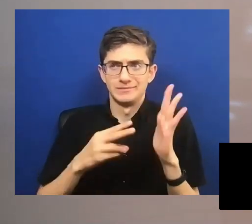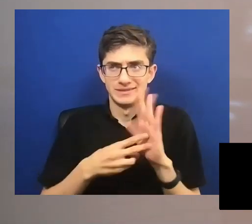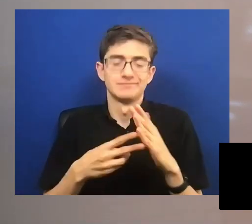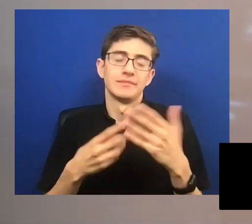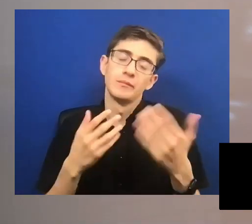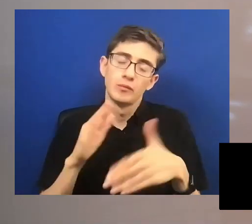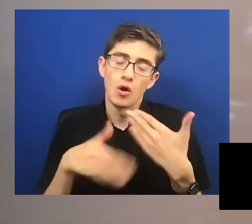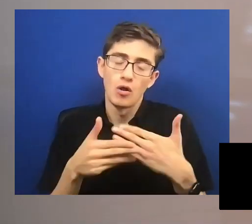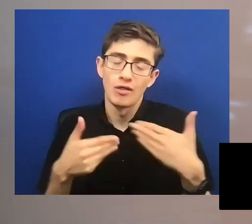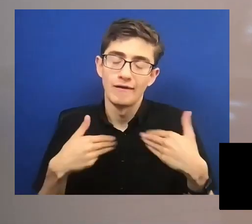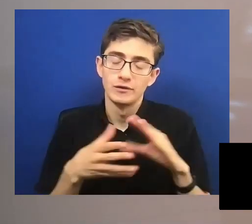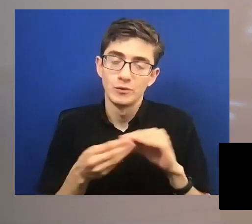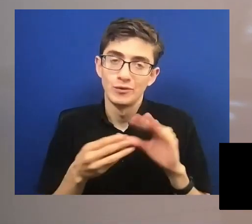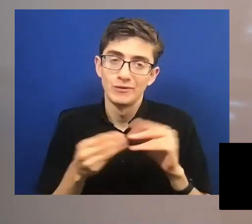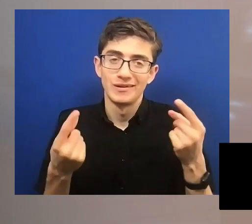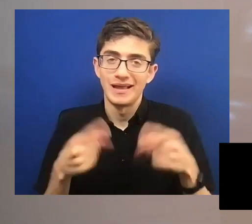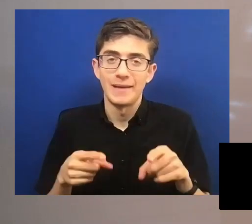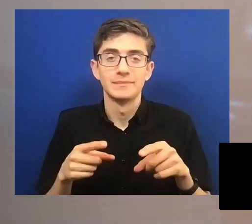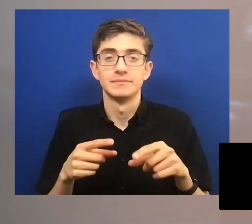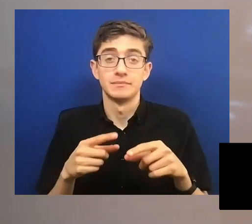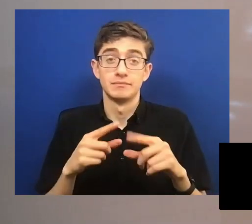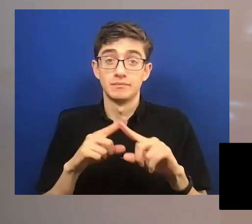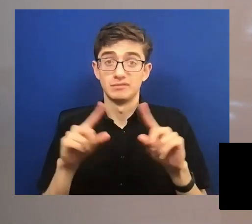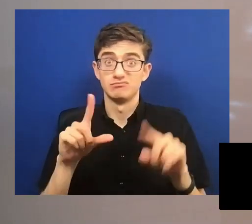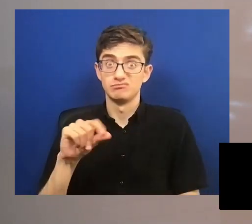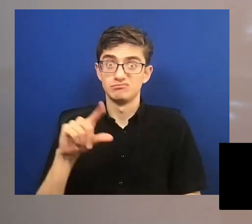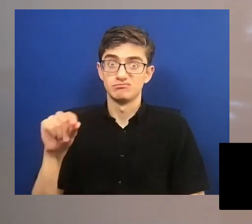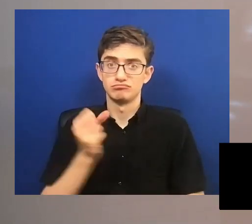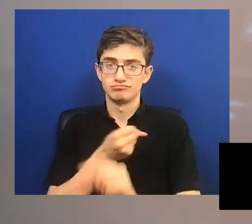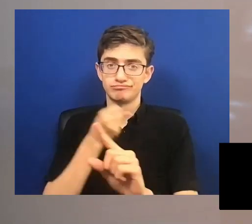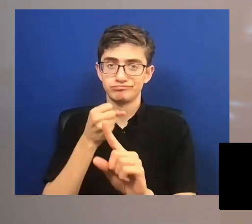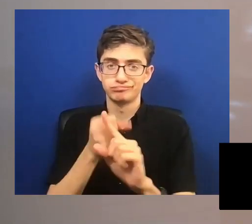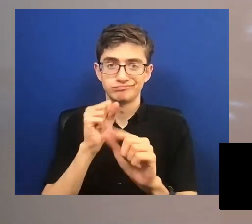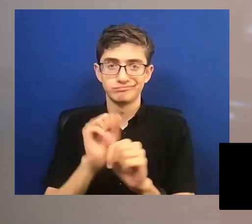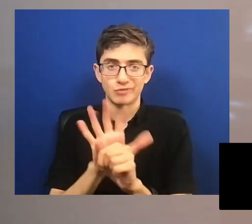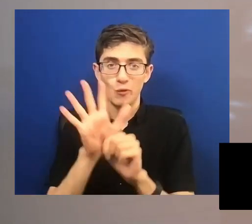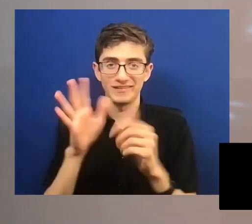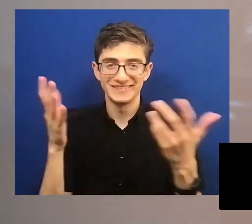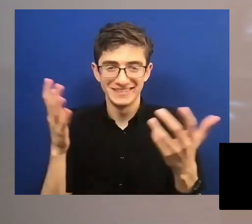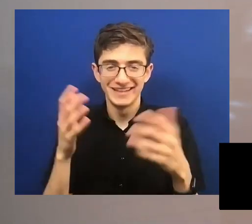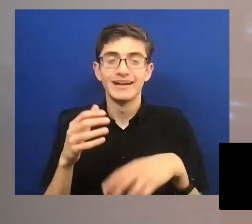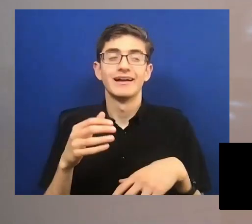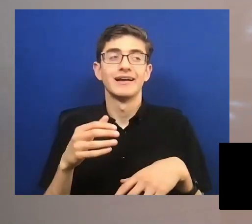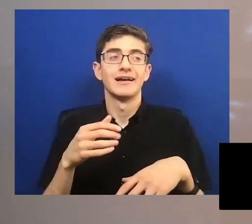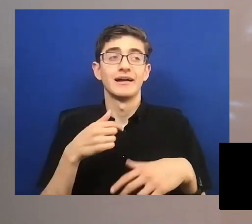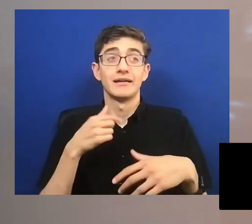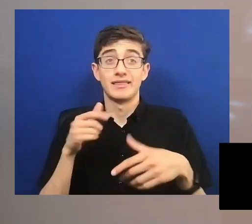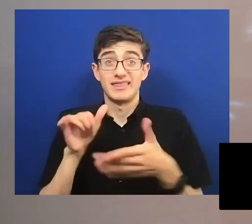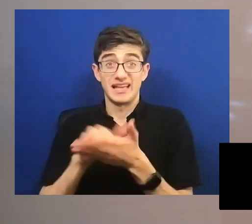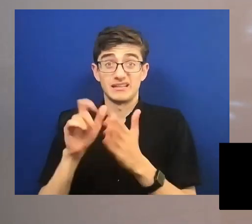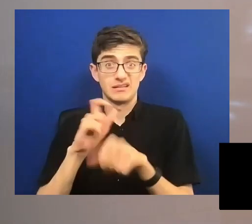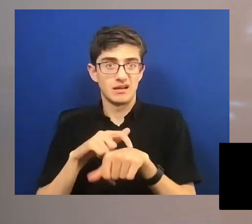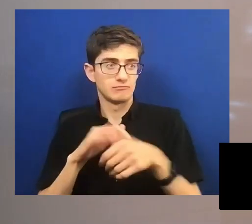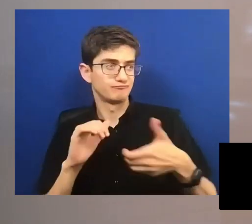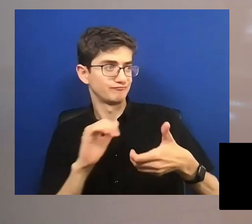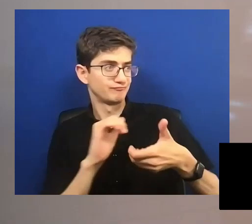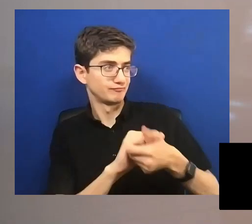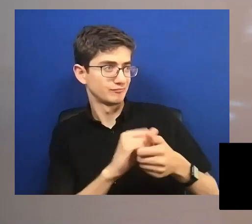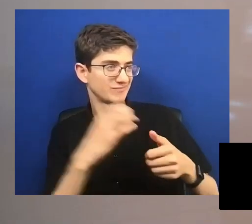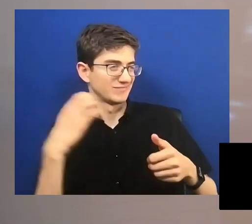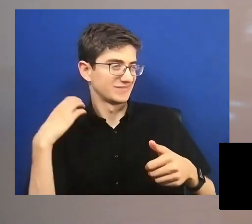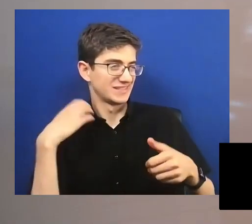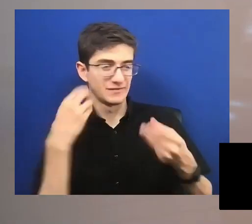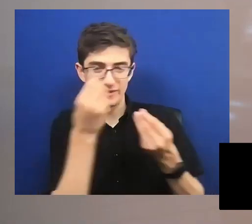what happened when COVID hit. And I was working with the chief information officer of the